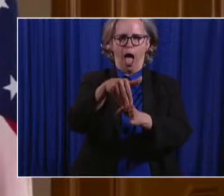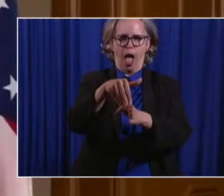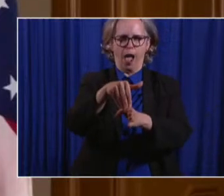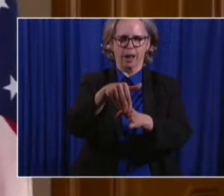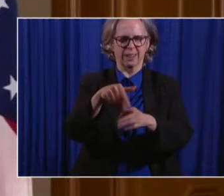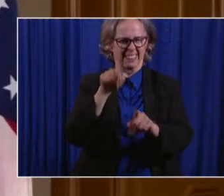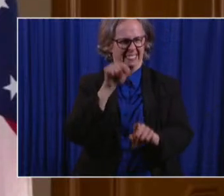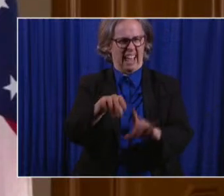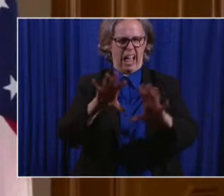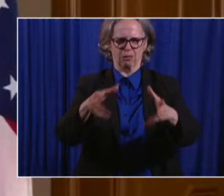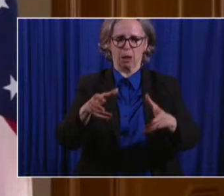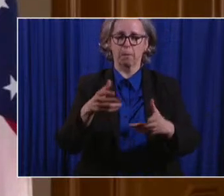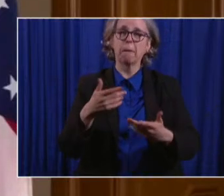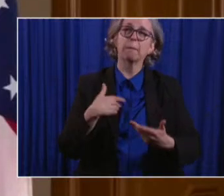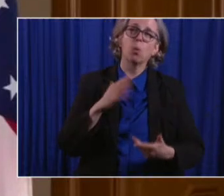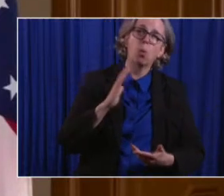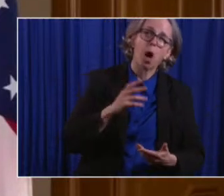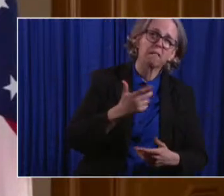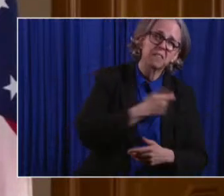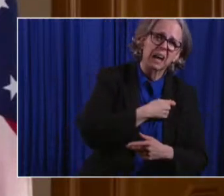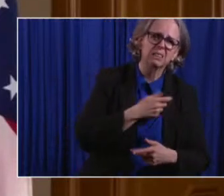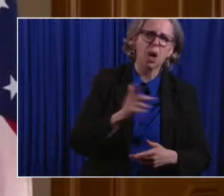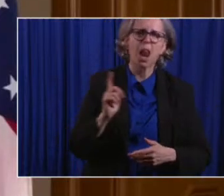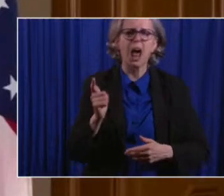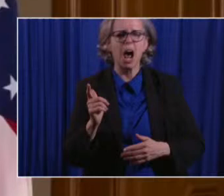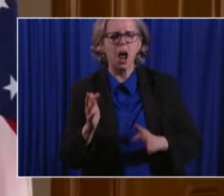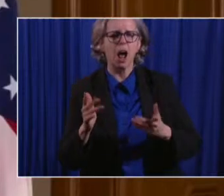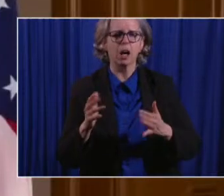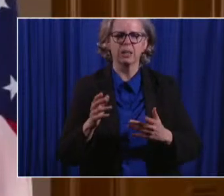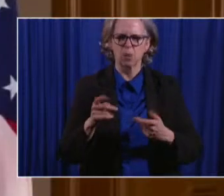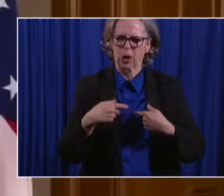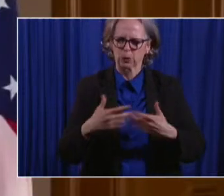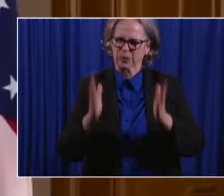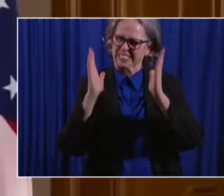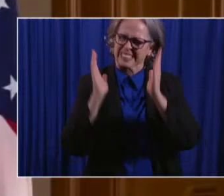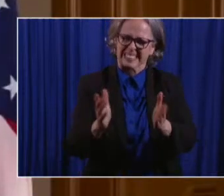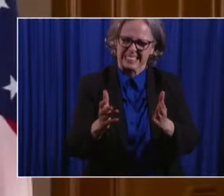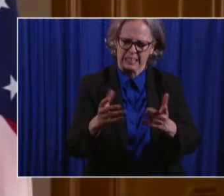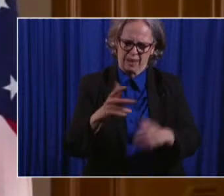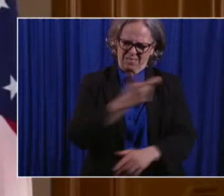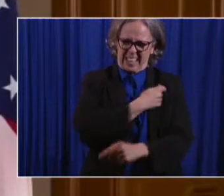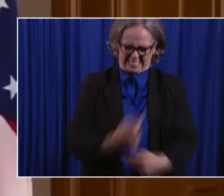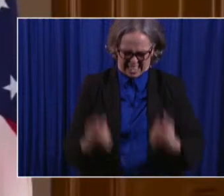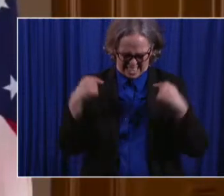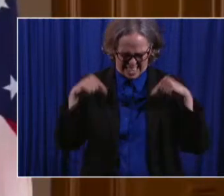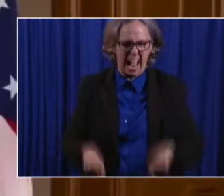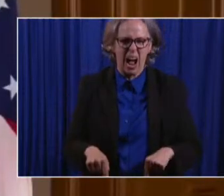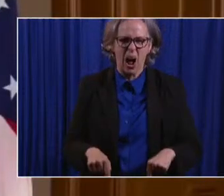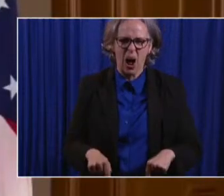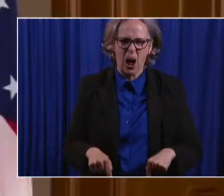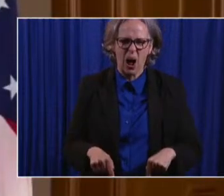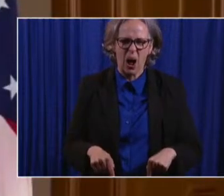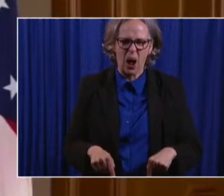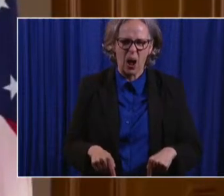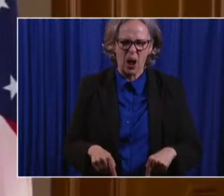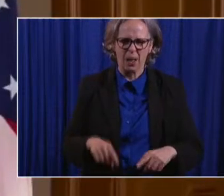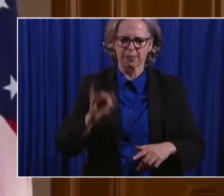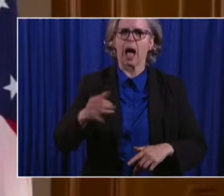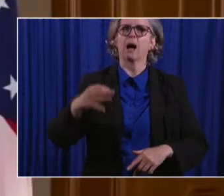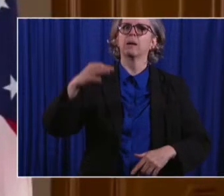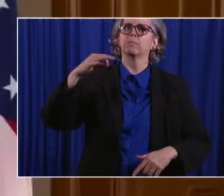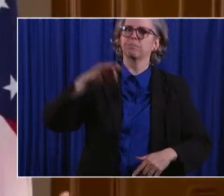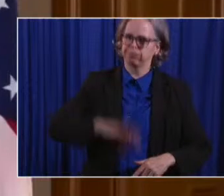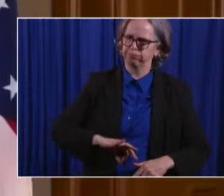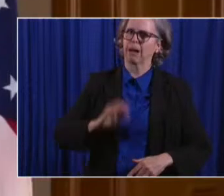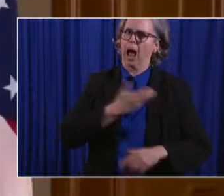can help them make that decision earlier, it's going to be very helpful to us. So yes,